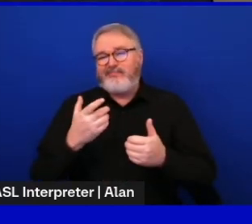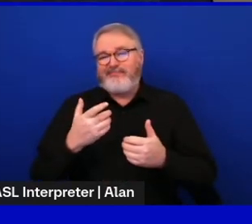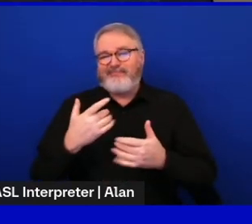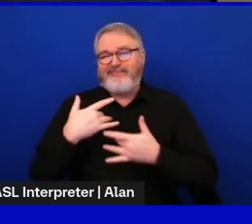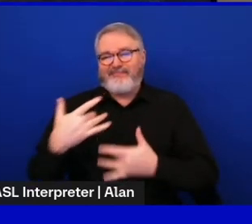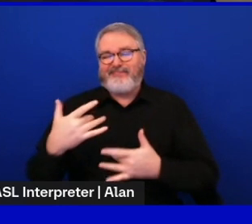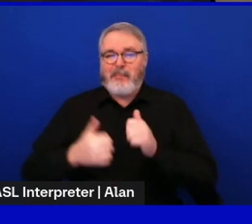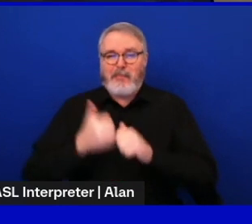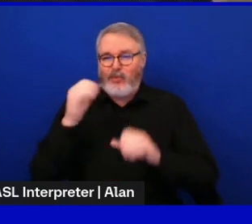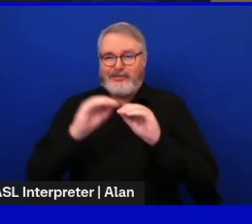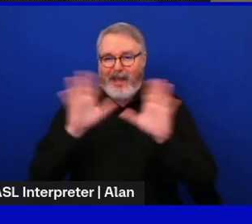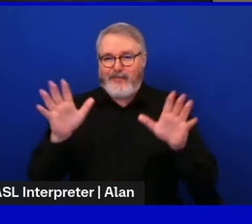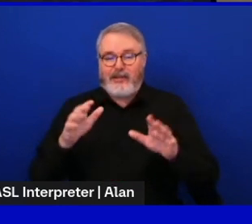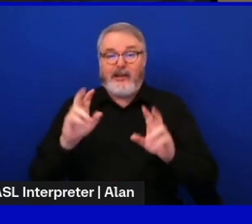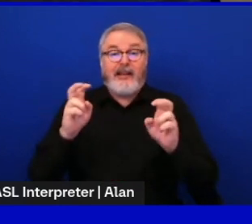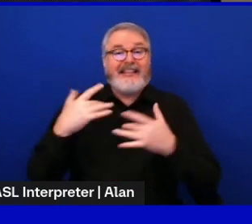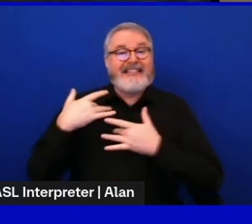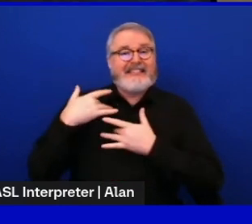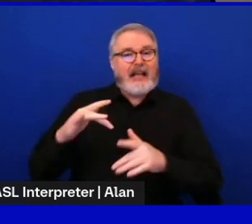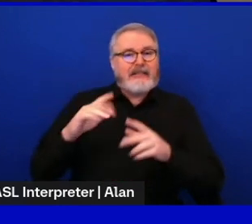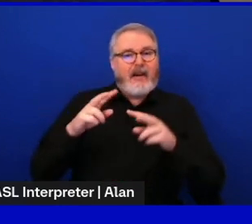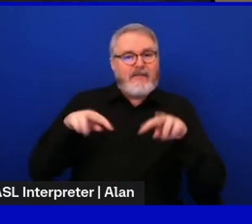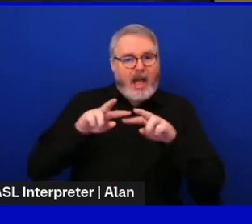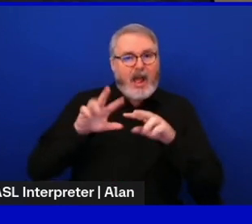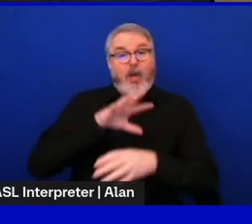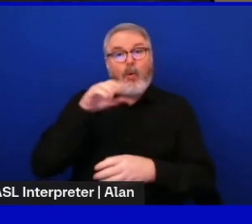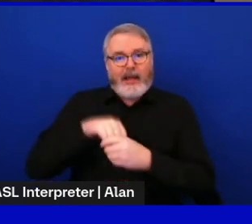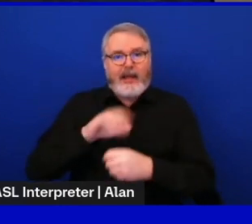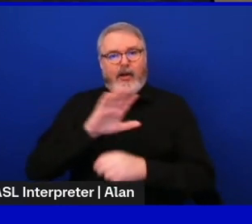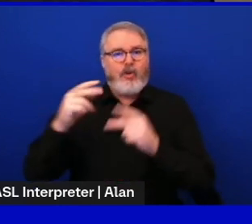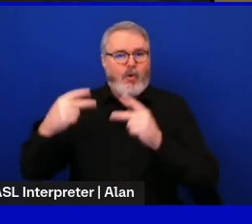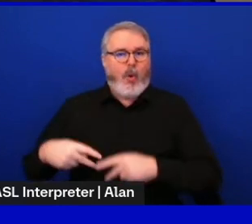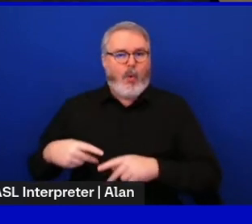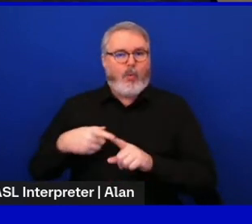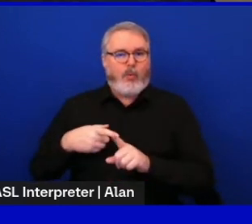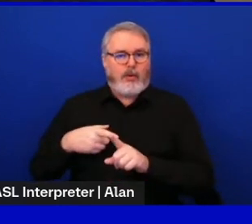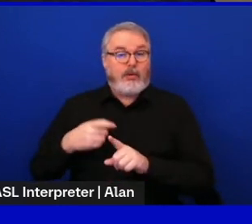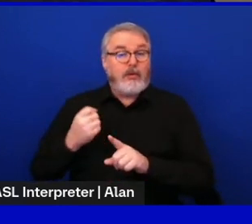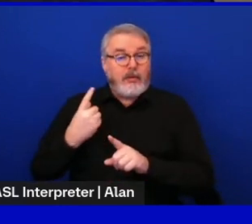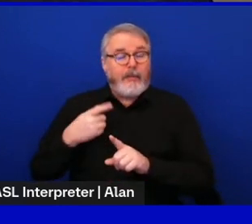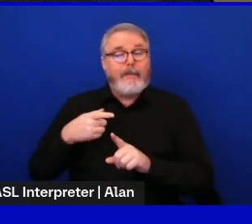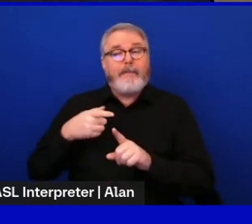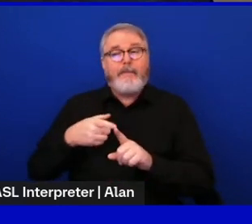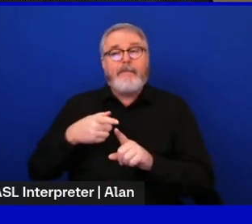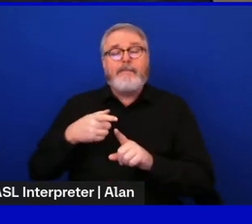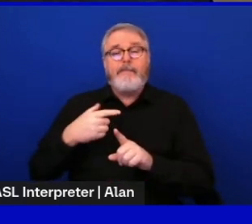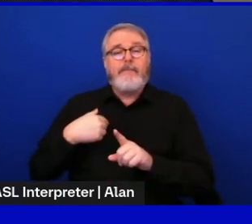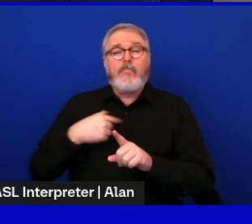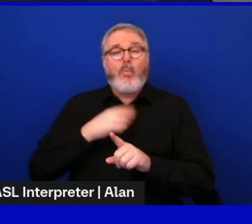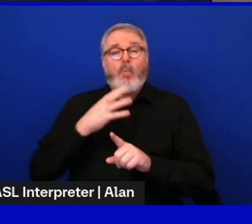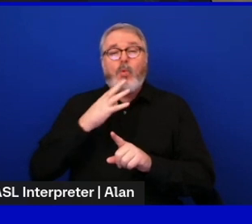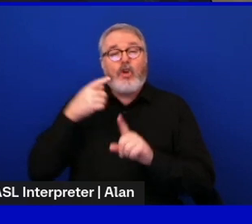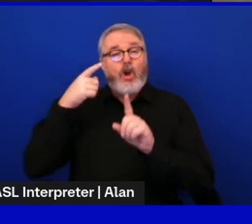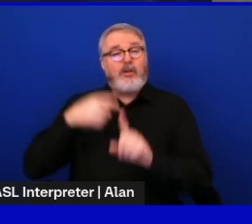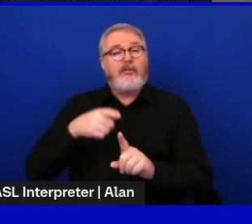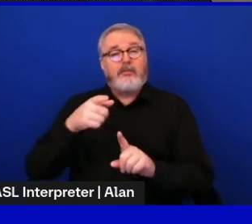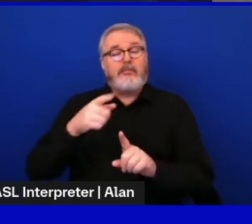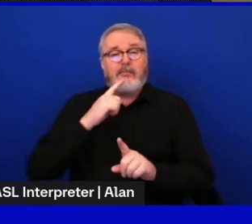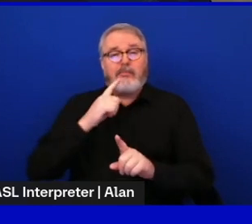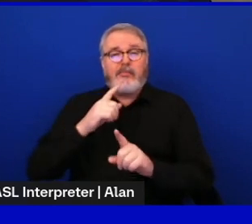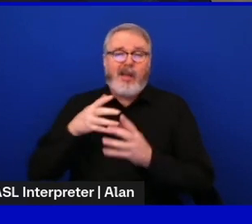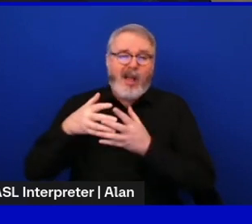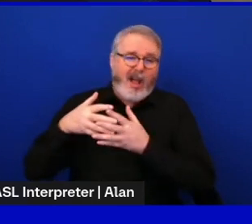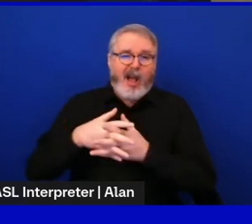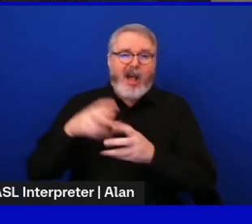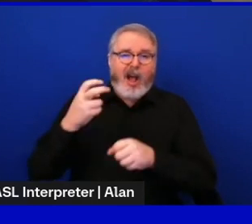is sensitive values in your code. So what we're kind of talking about here is about hard-coded secrets